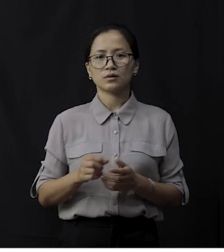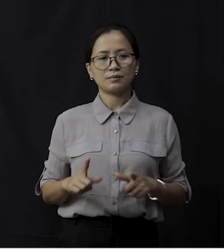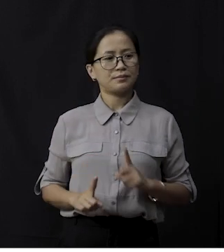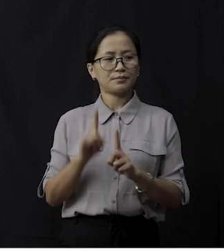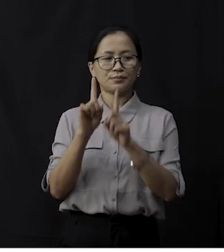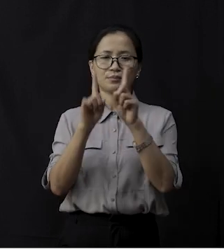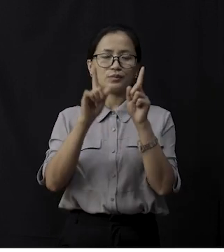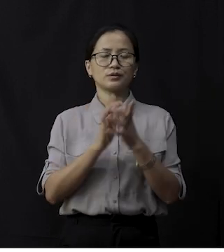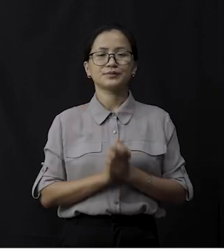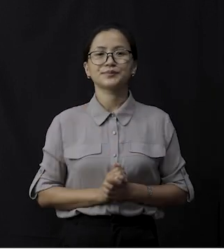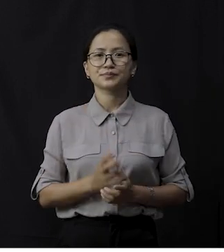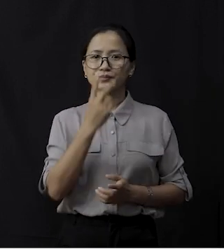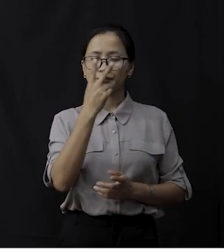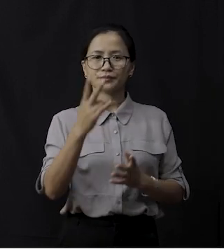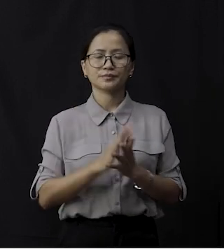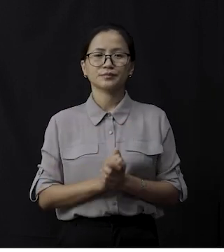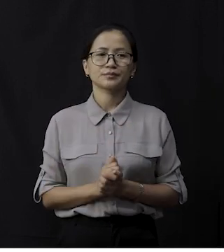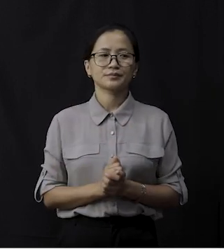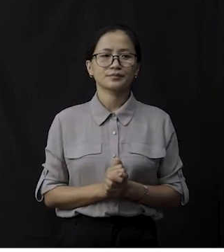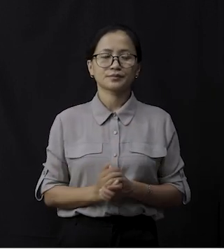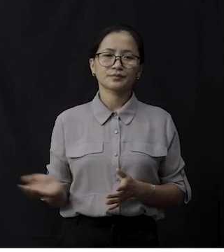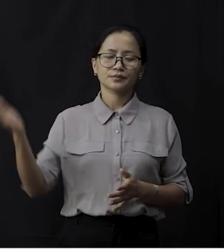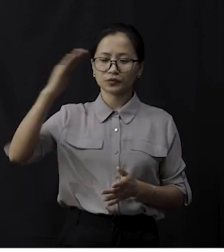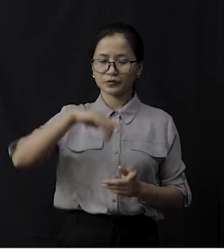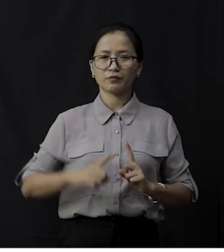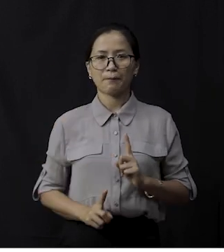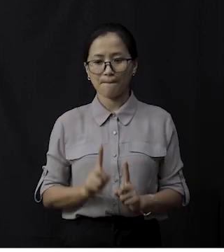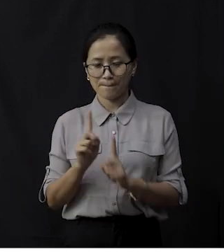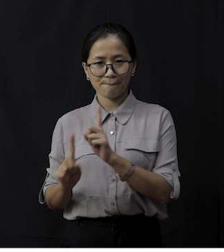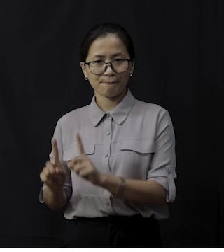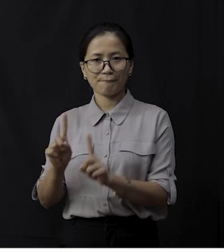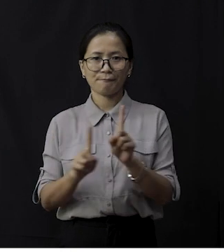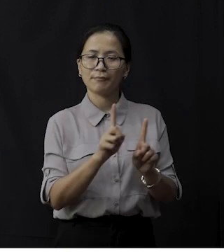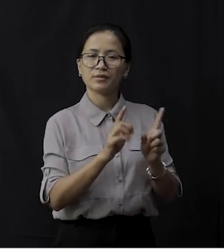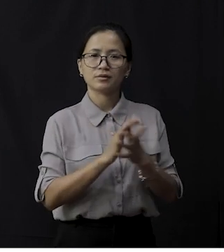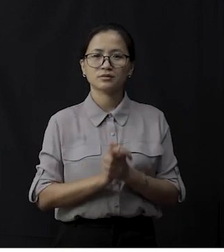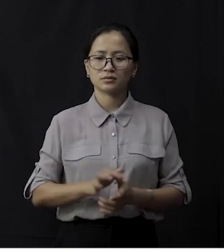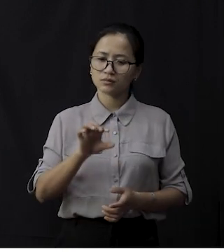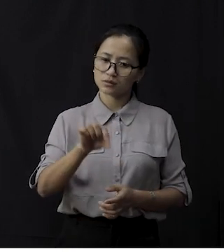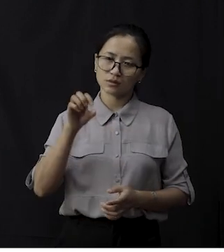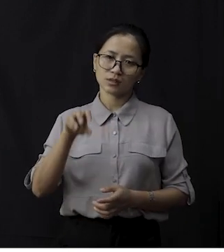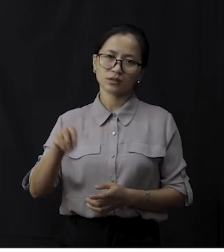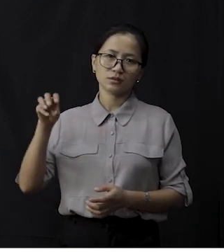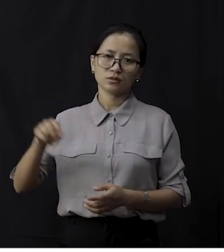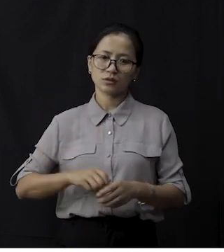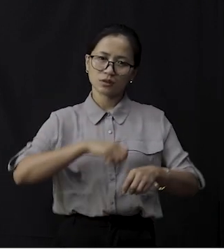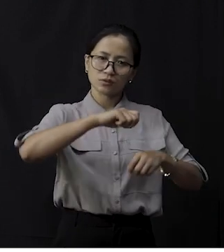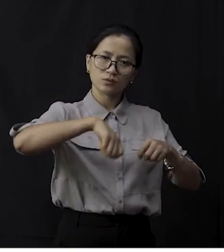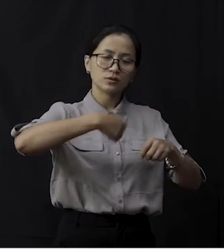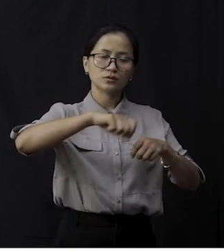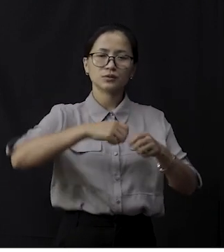children? See this? Cotton comes from plants like this. Okay, you collect the cottons, you spin it